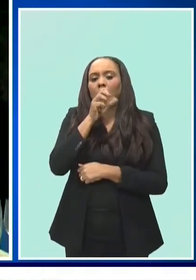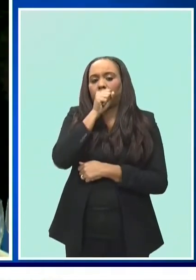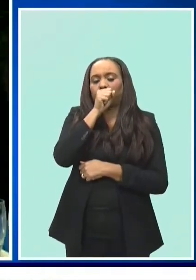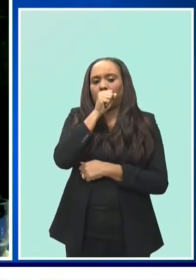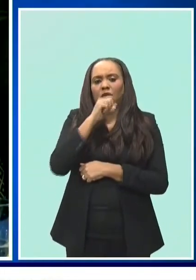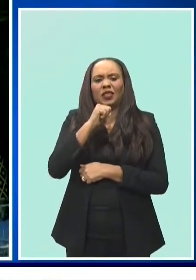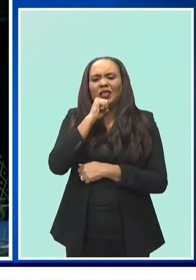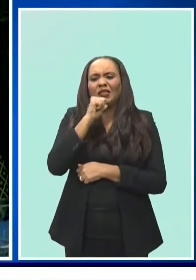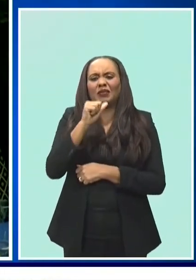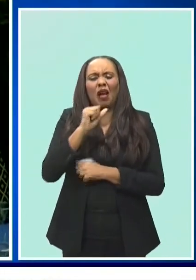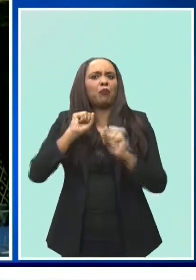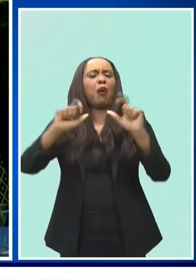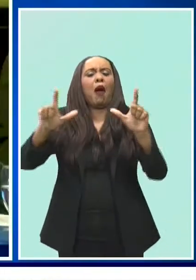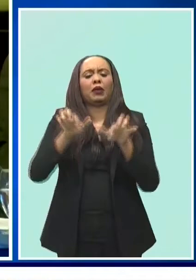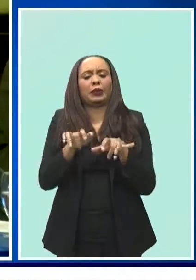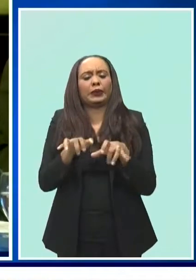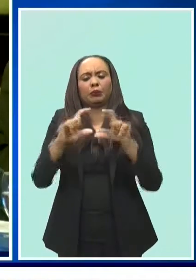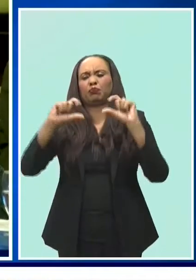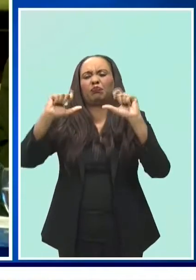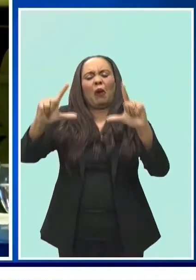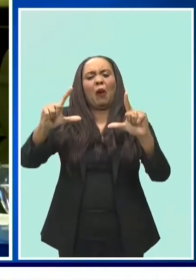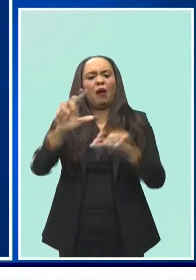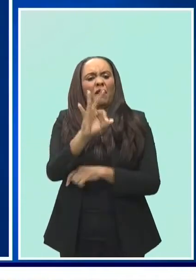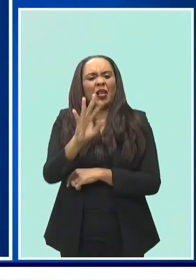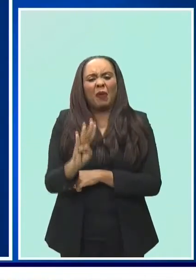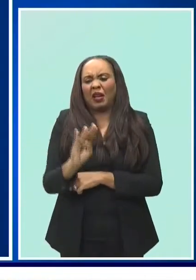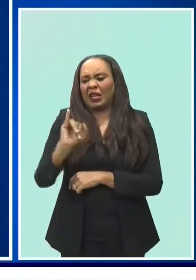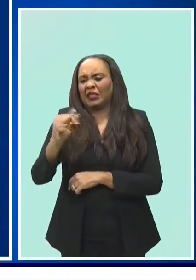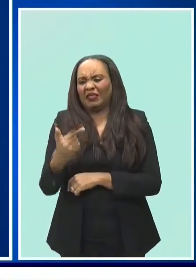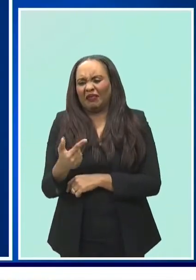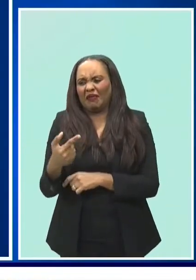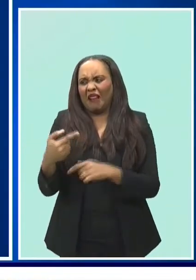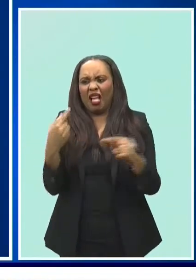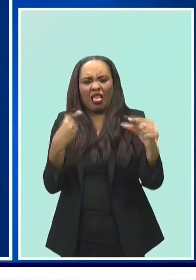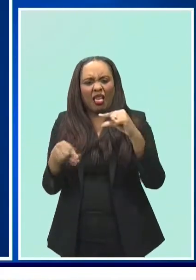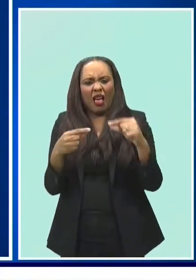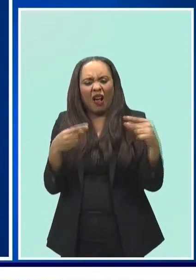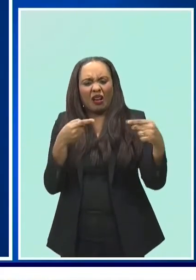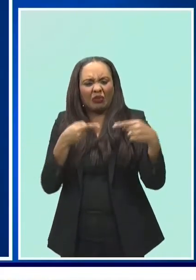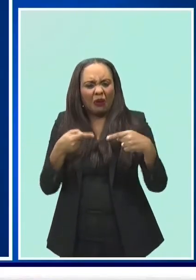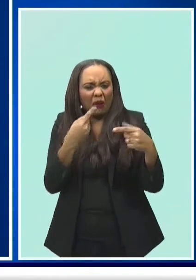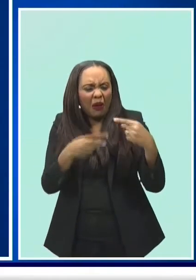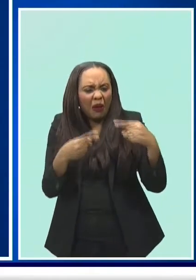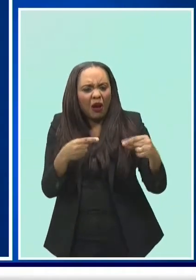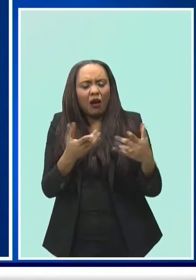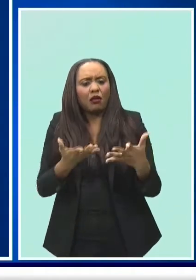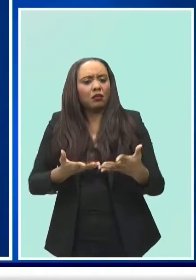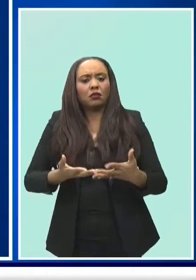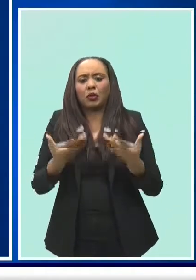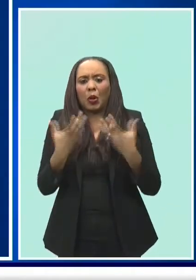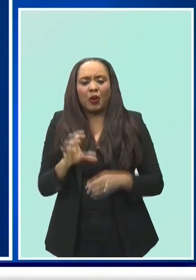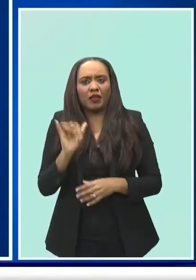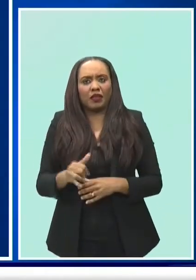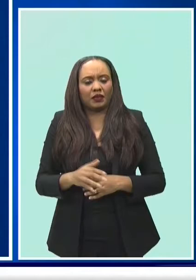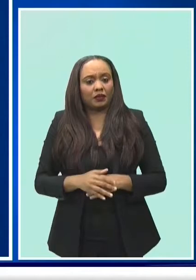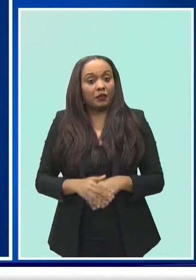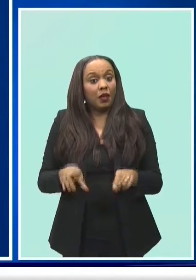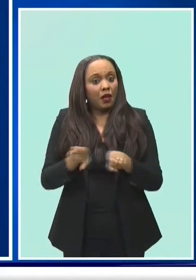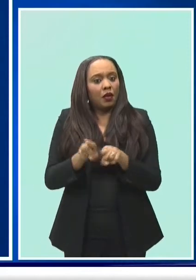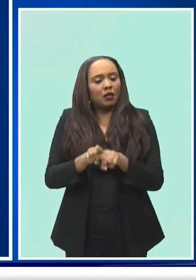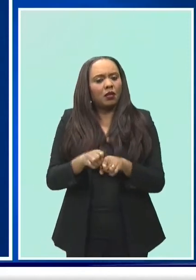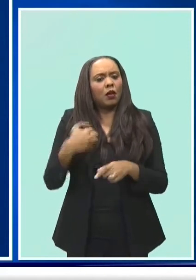to see what they can do to help themselves. We also have to look in the mirror and